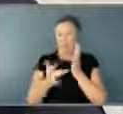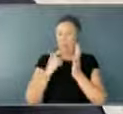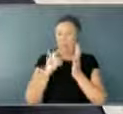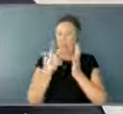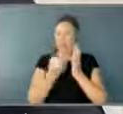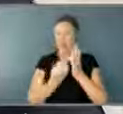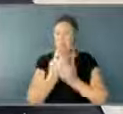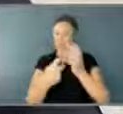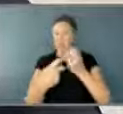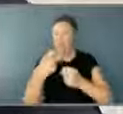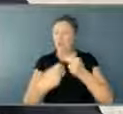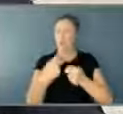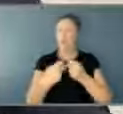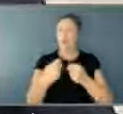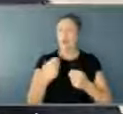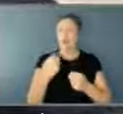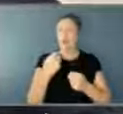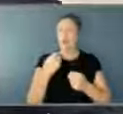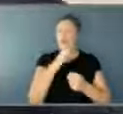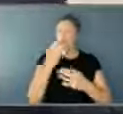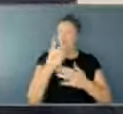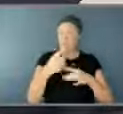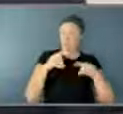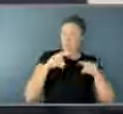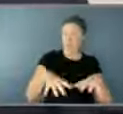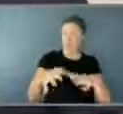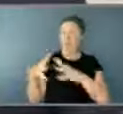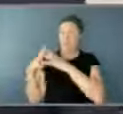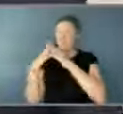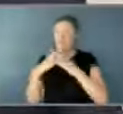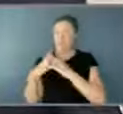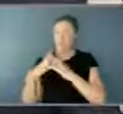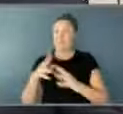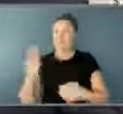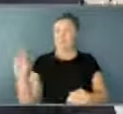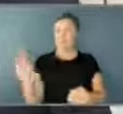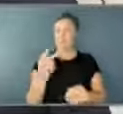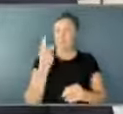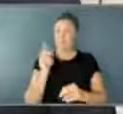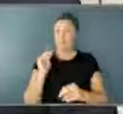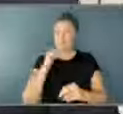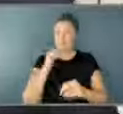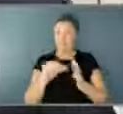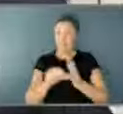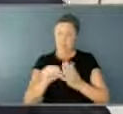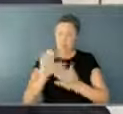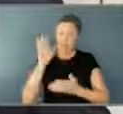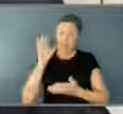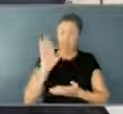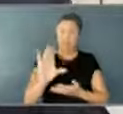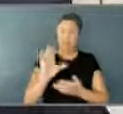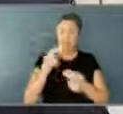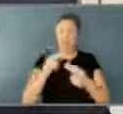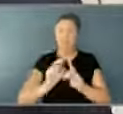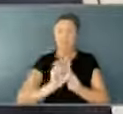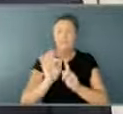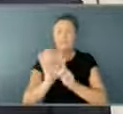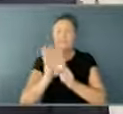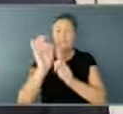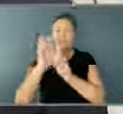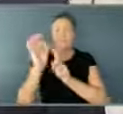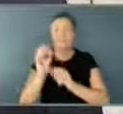United States. I mean, they're going to be investing significantly in those technologies, and I was pleased to be able to say we were doing exactly the same thing,